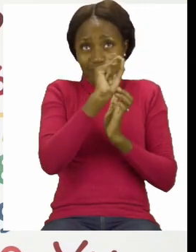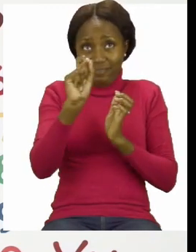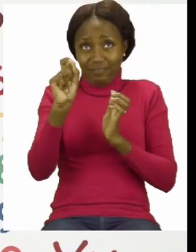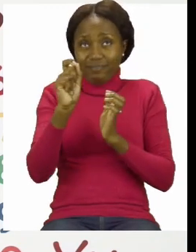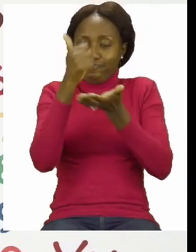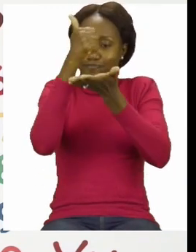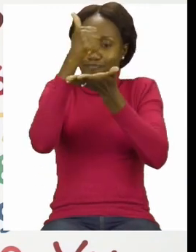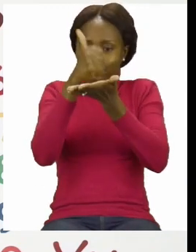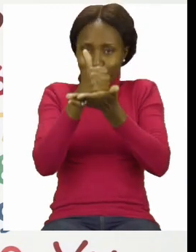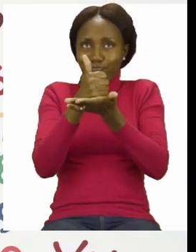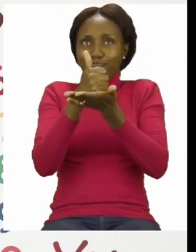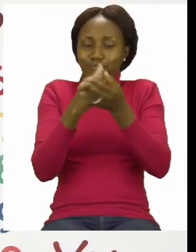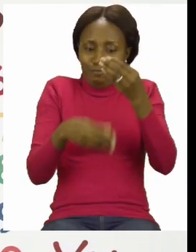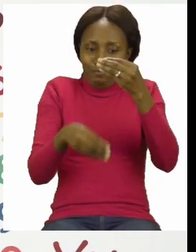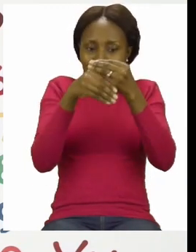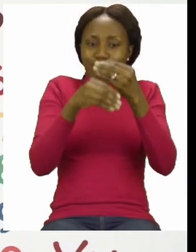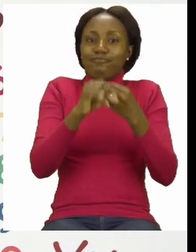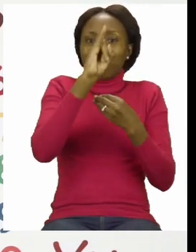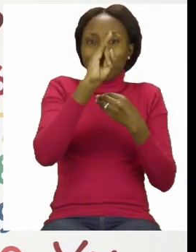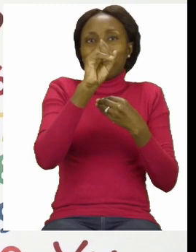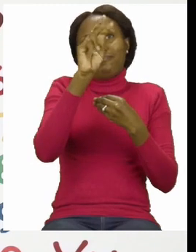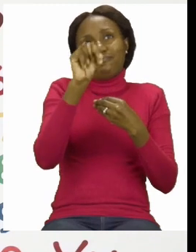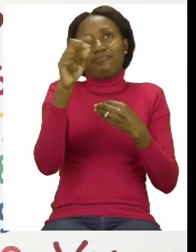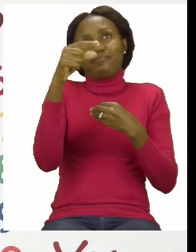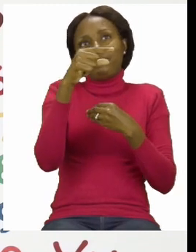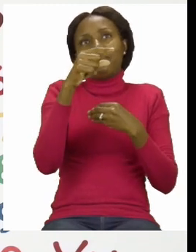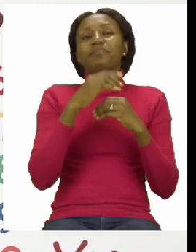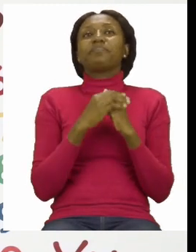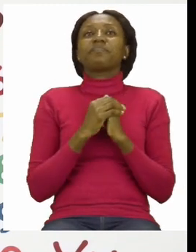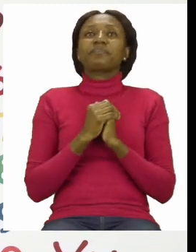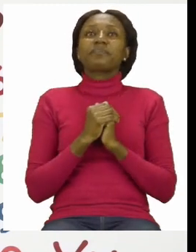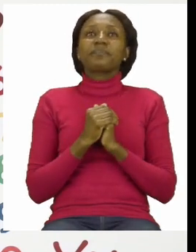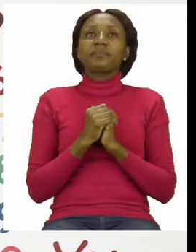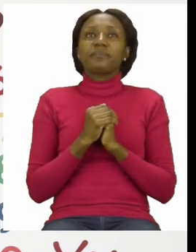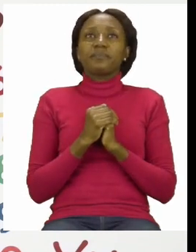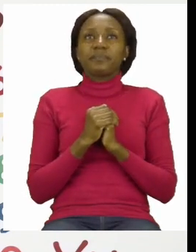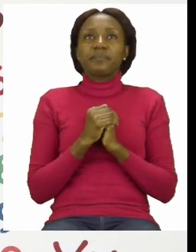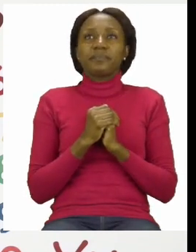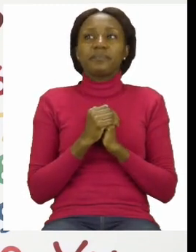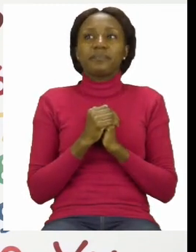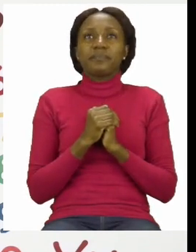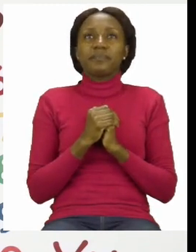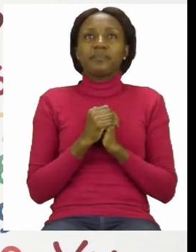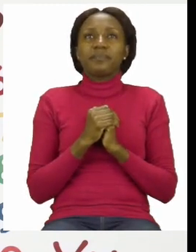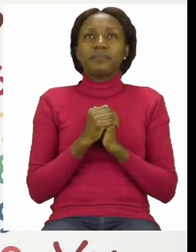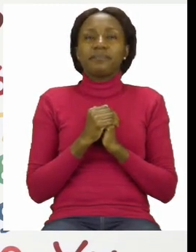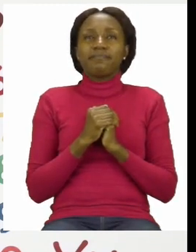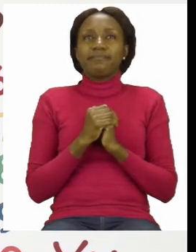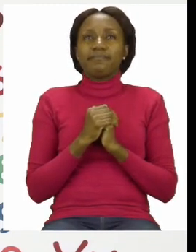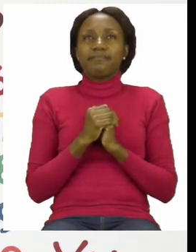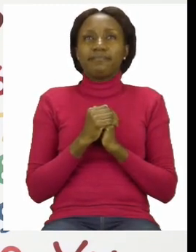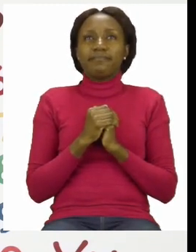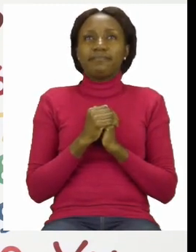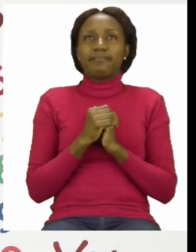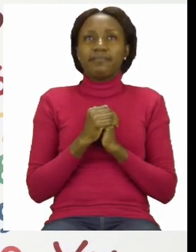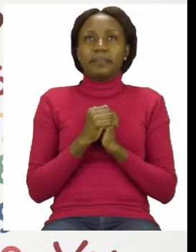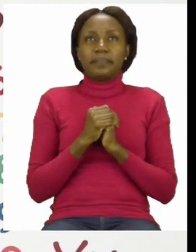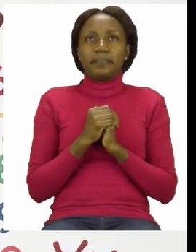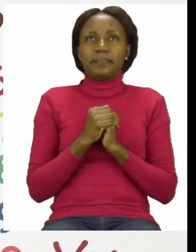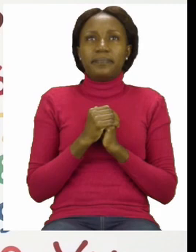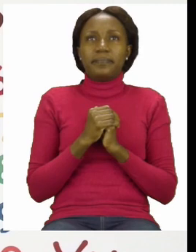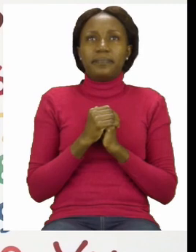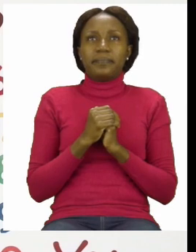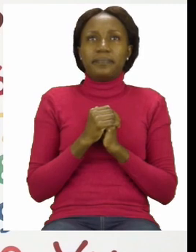sitting. Remember, we are using small letters, so there is no need for a capital